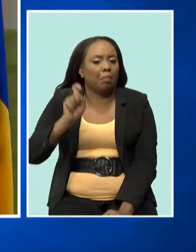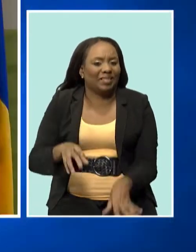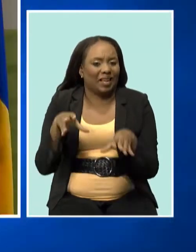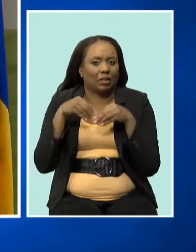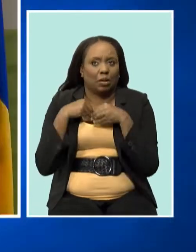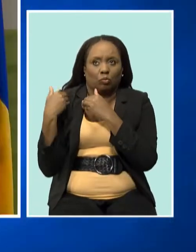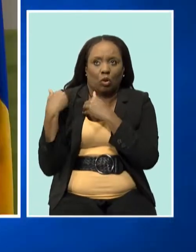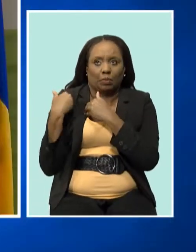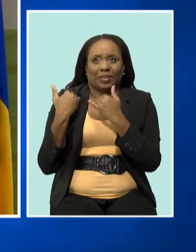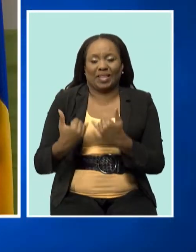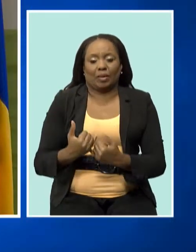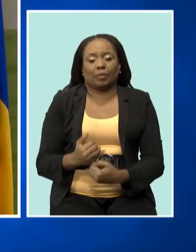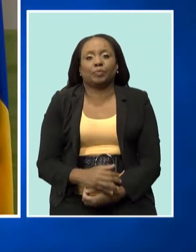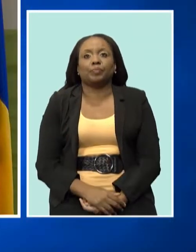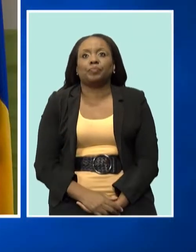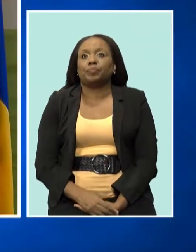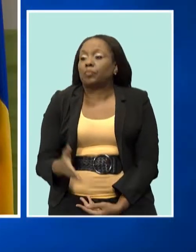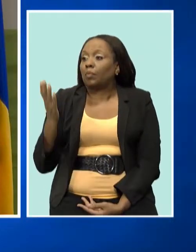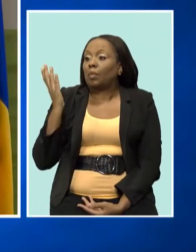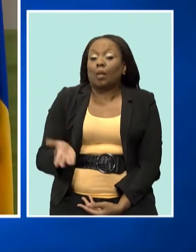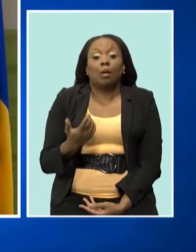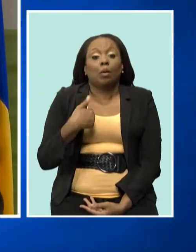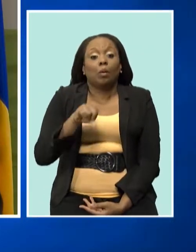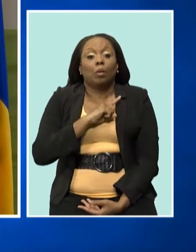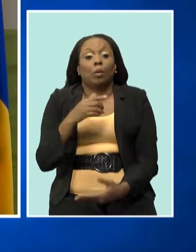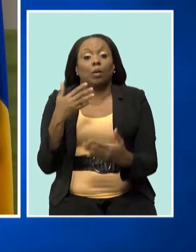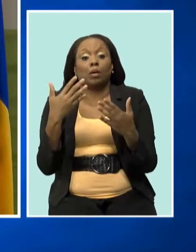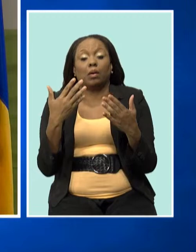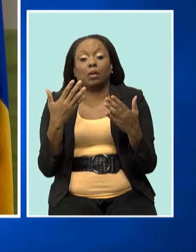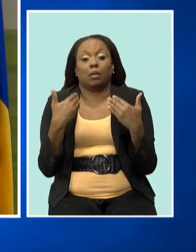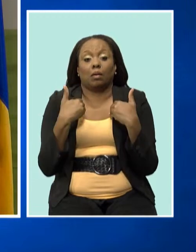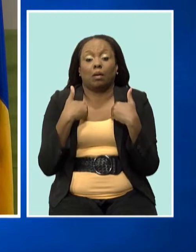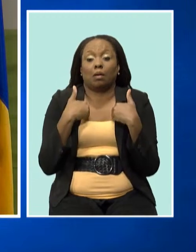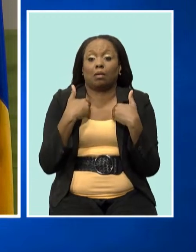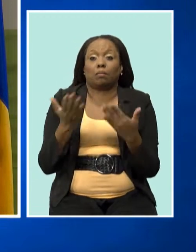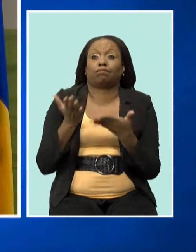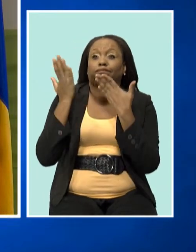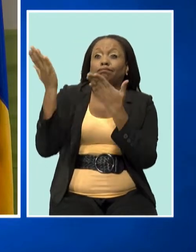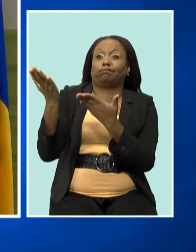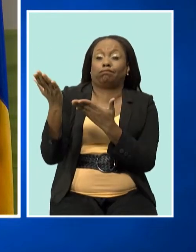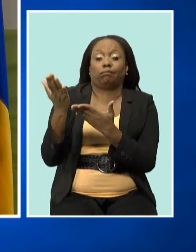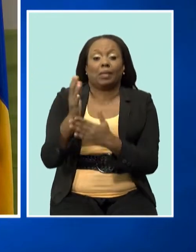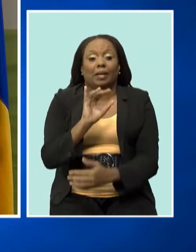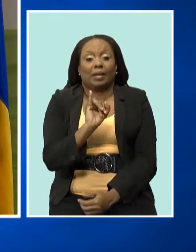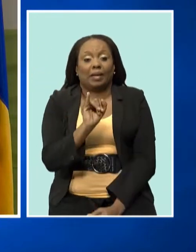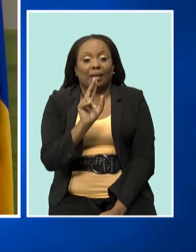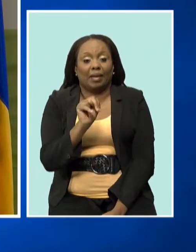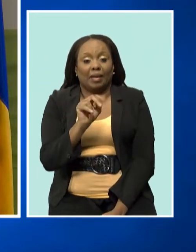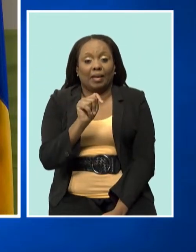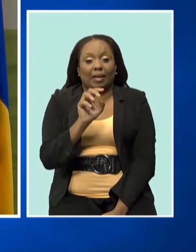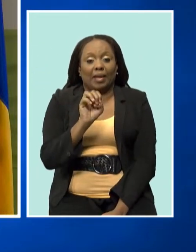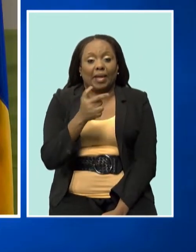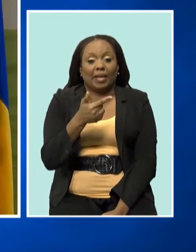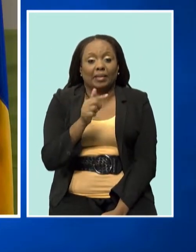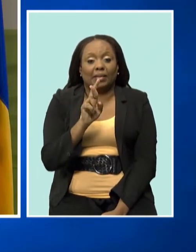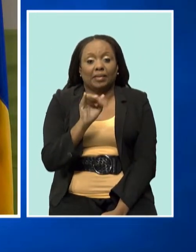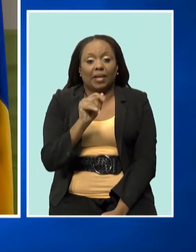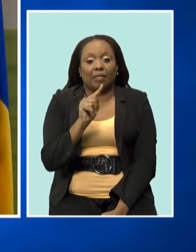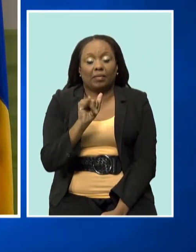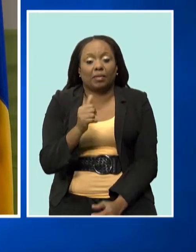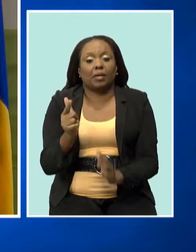Hello, I'm Shane Seeley. In our lead story, more investigations expected under a new suite of legislation to track down